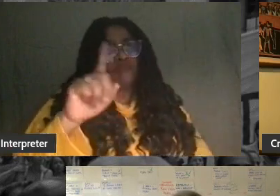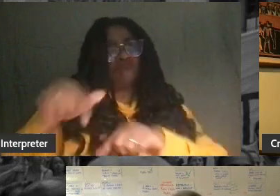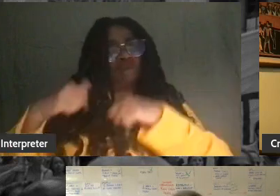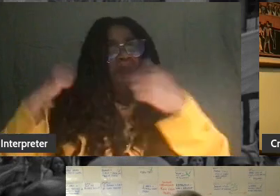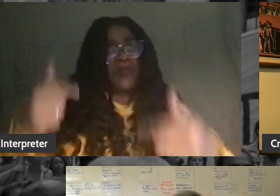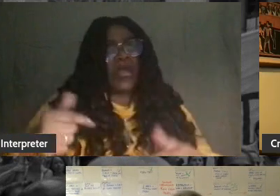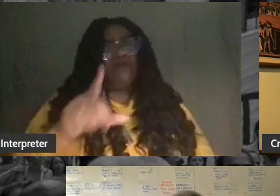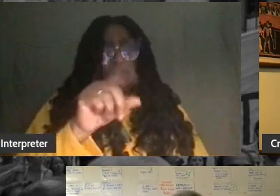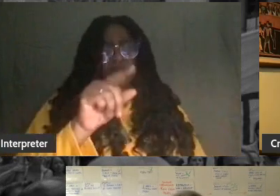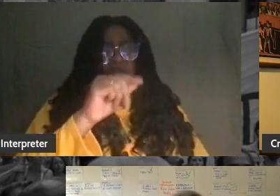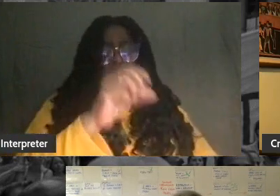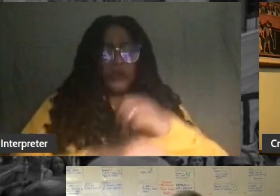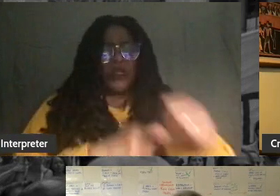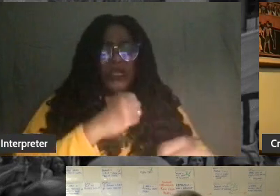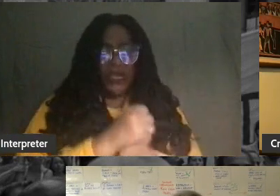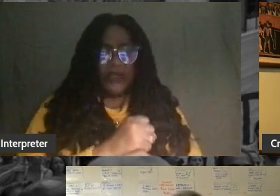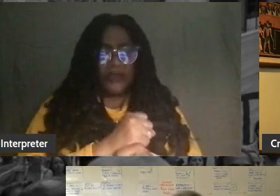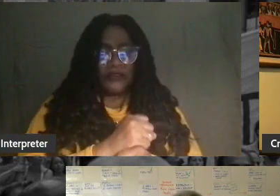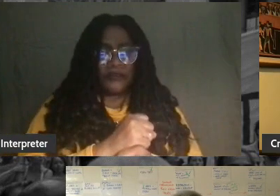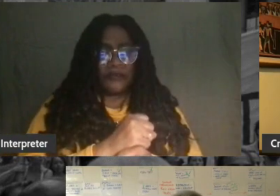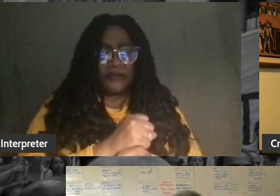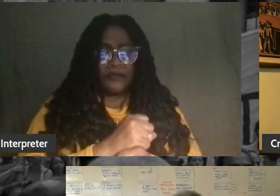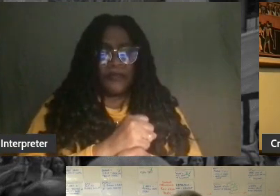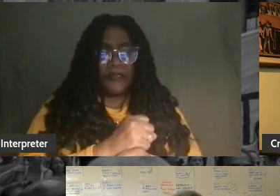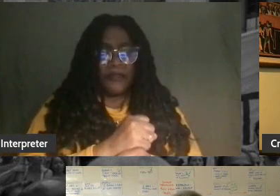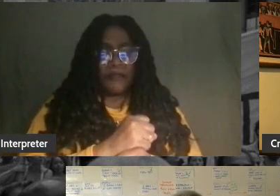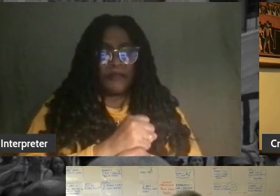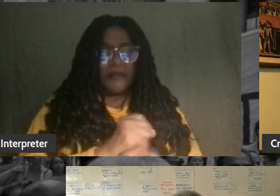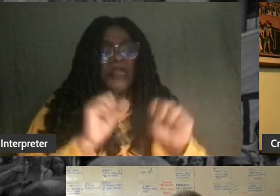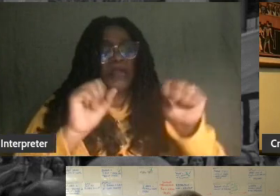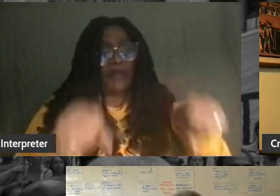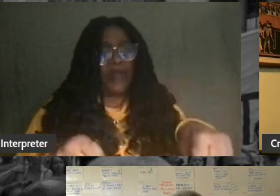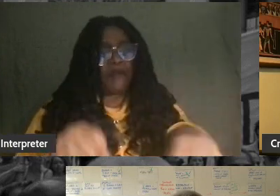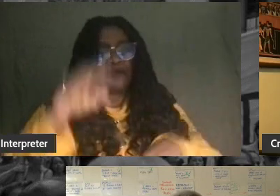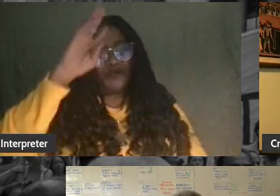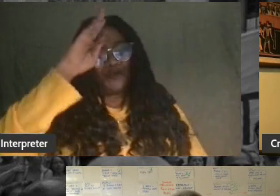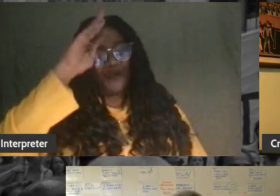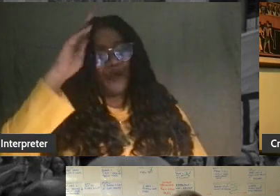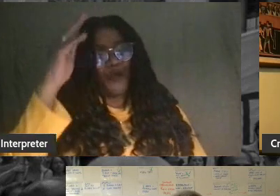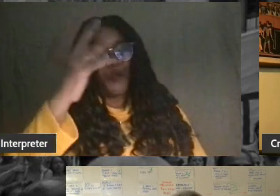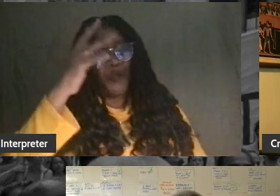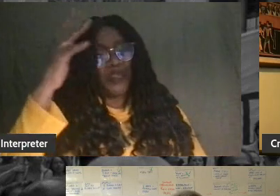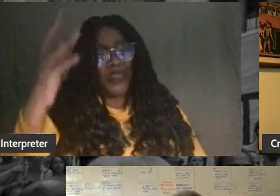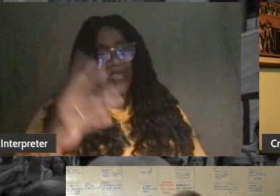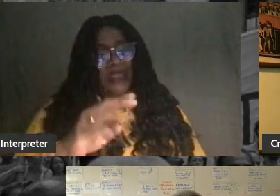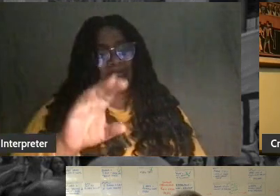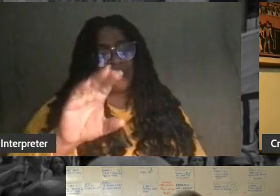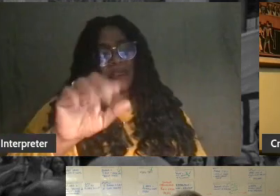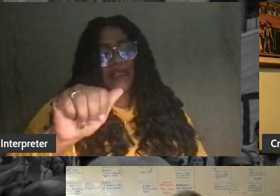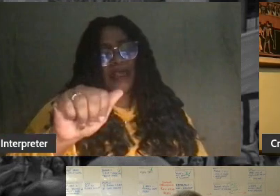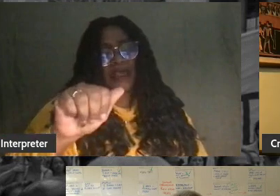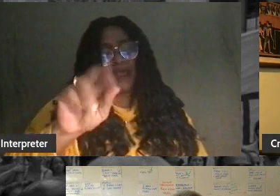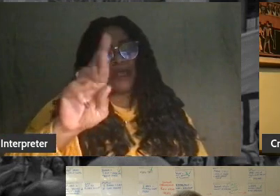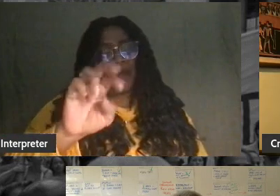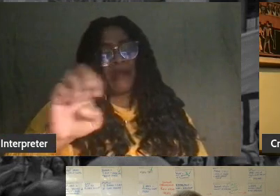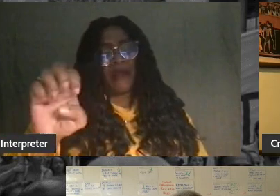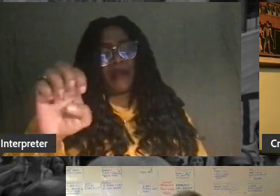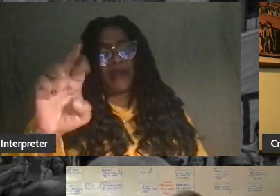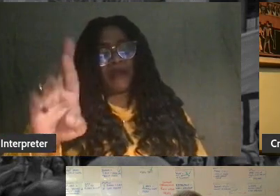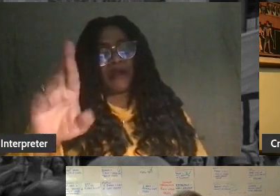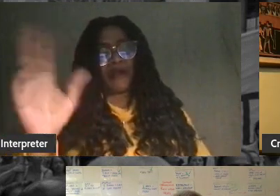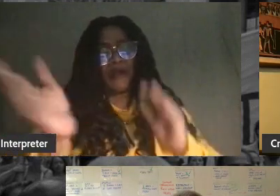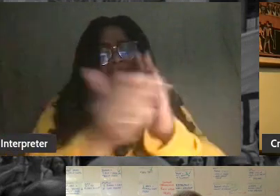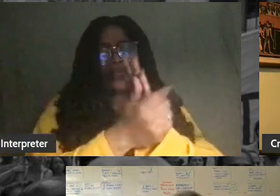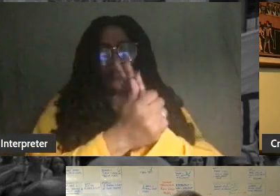have just been able to create a career working with such talented writers and directors